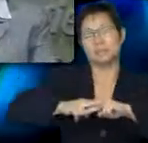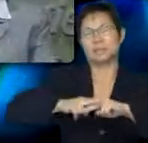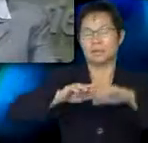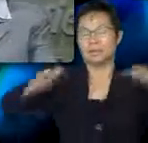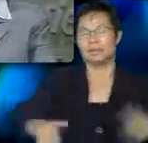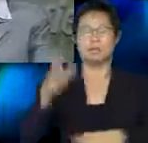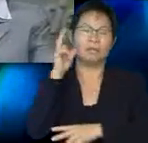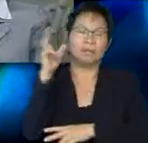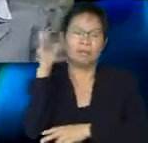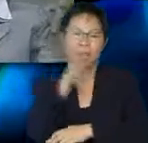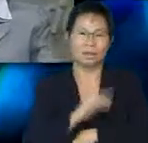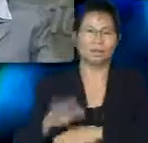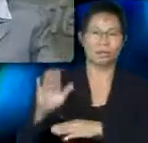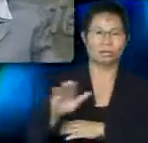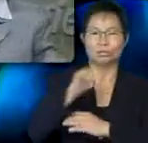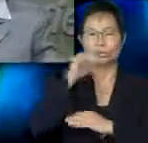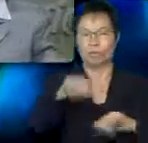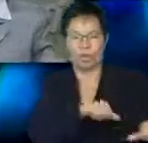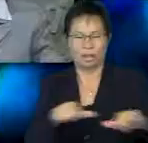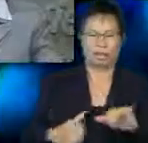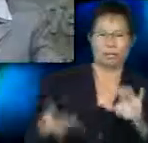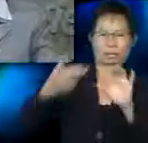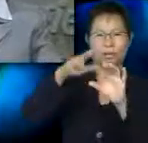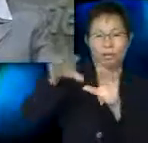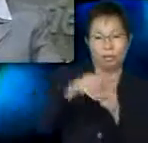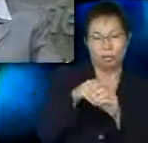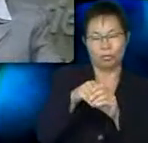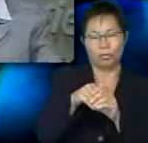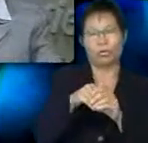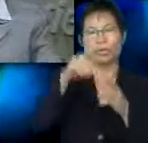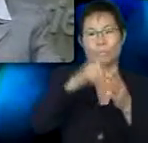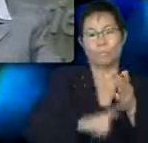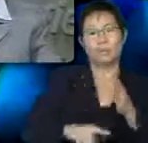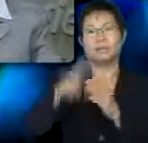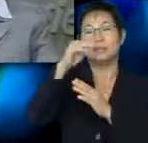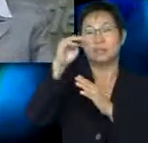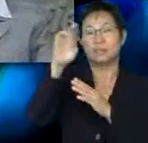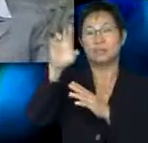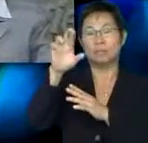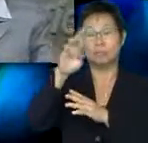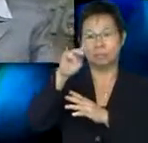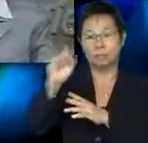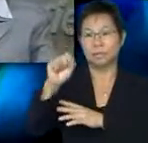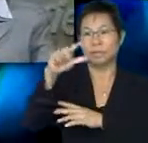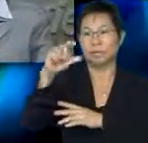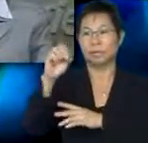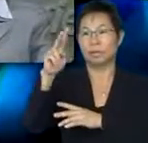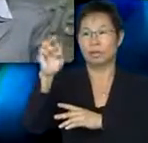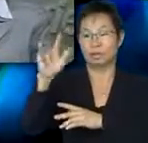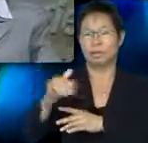and you listen and you are not actively involved. Whereas what Ms. Gowri has done is she really got the